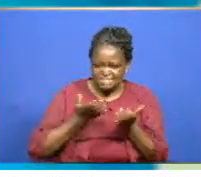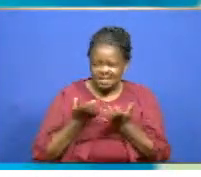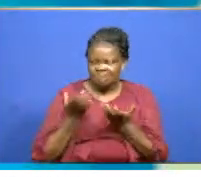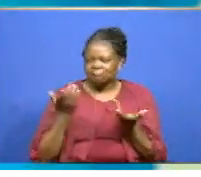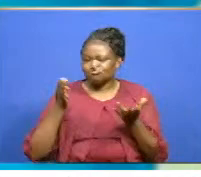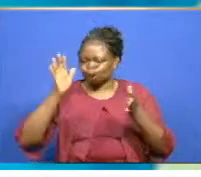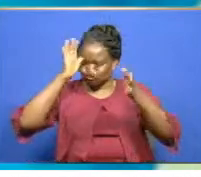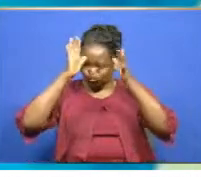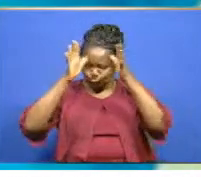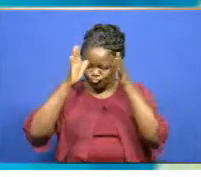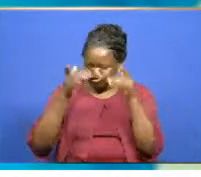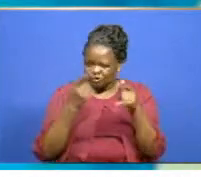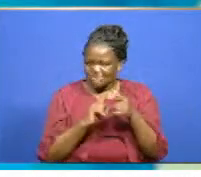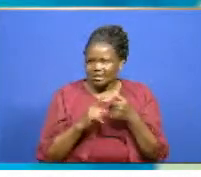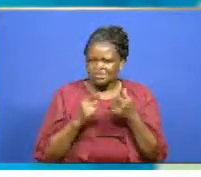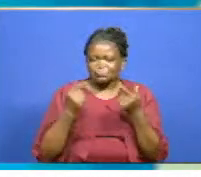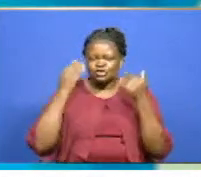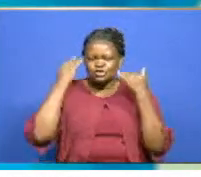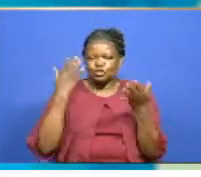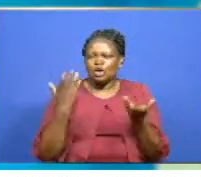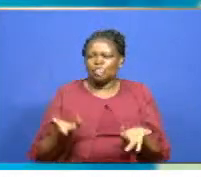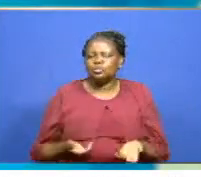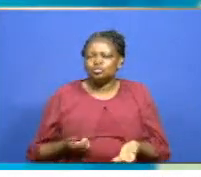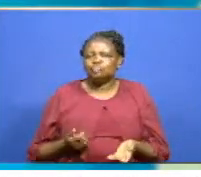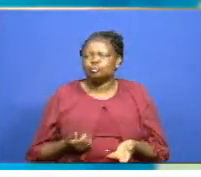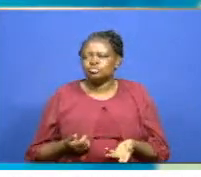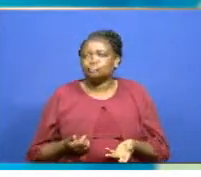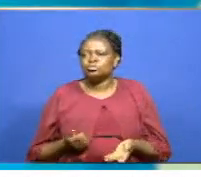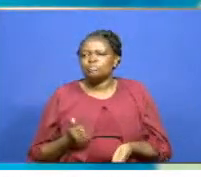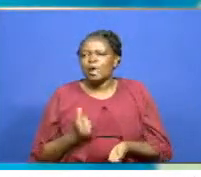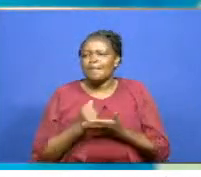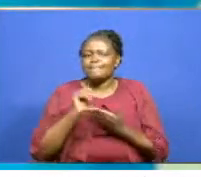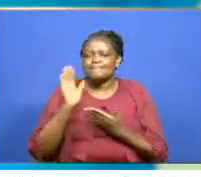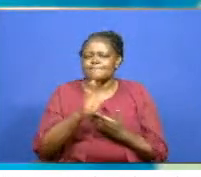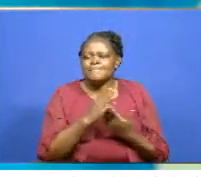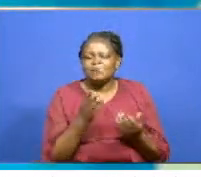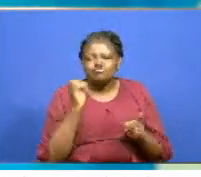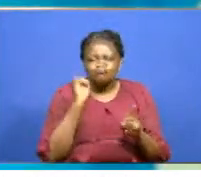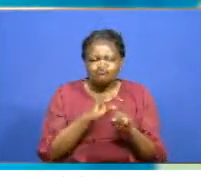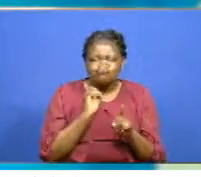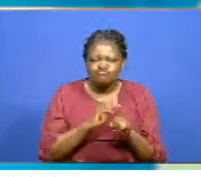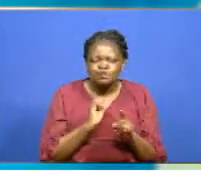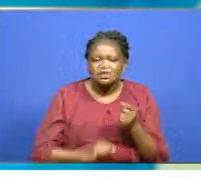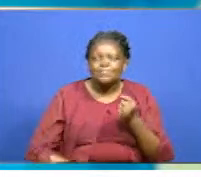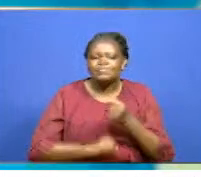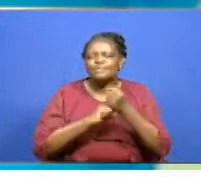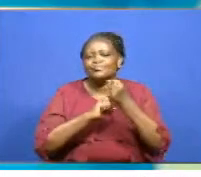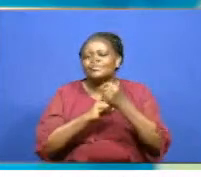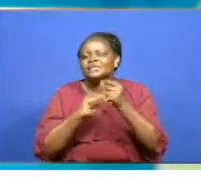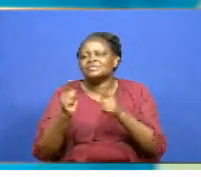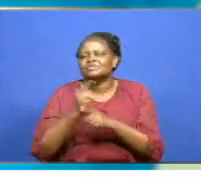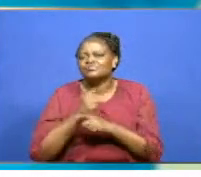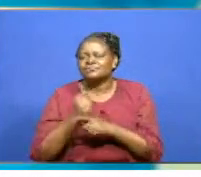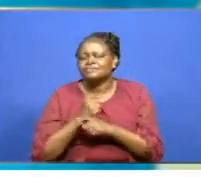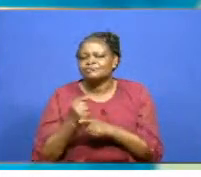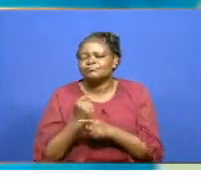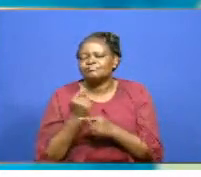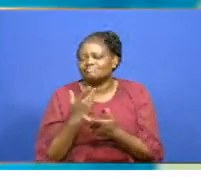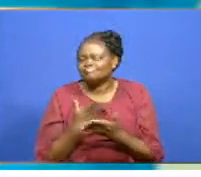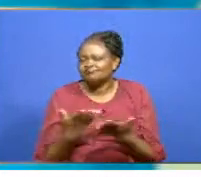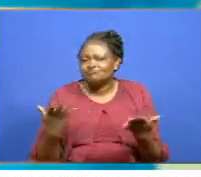innovative, na hawana jinsi ya kuweza kusaidiwa in terms of mentoring, in terms of support, in terms of training, in terms of